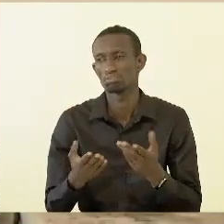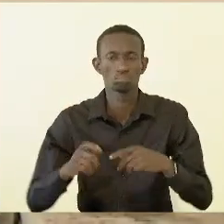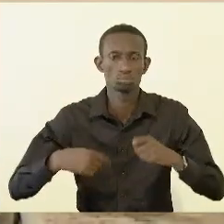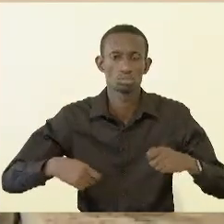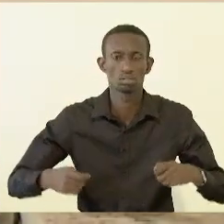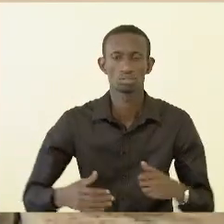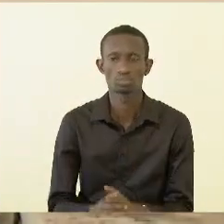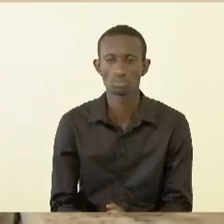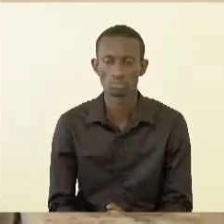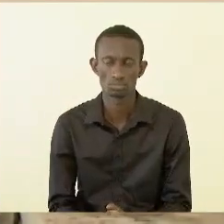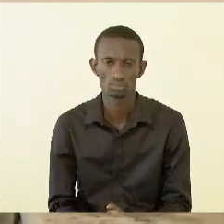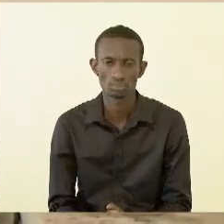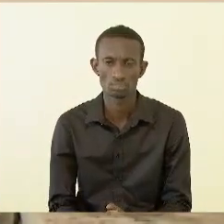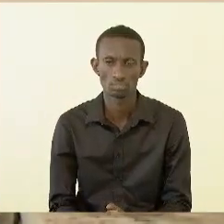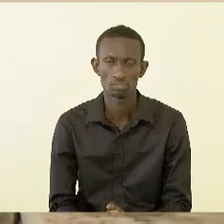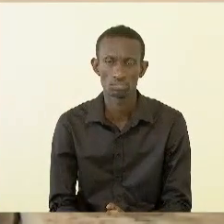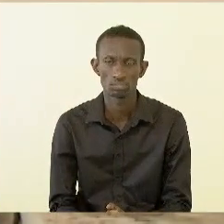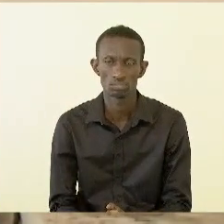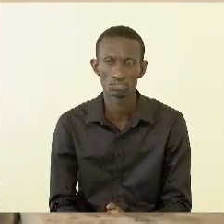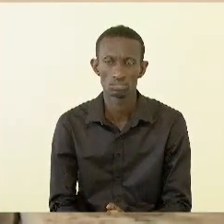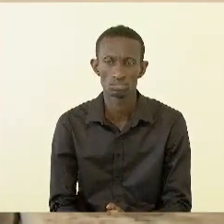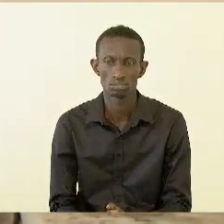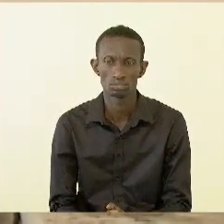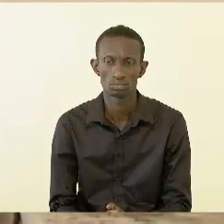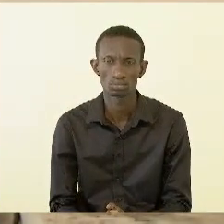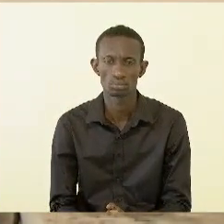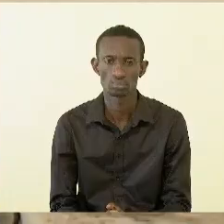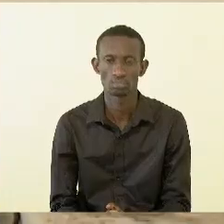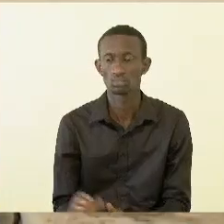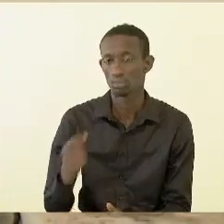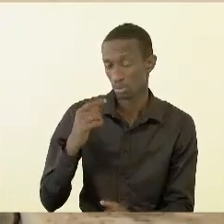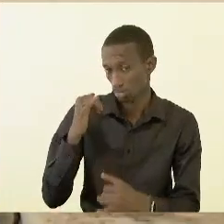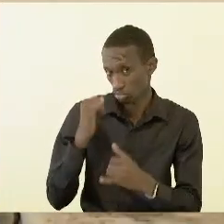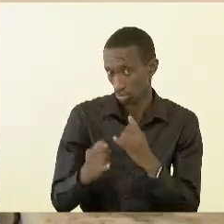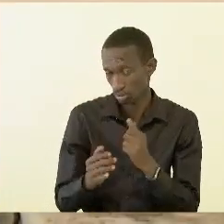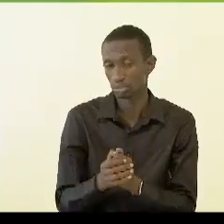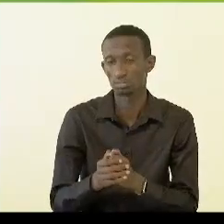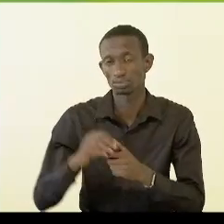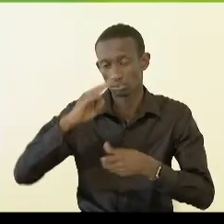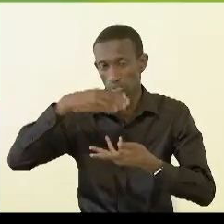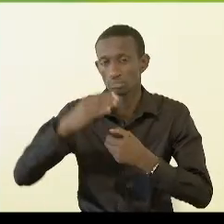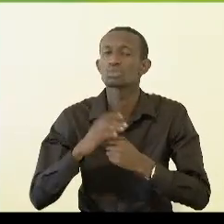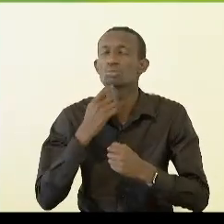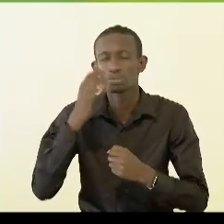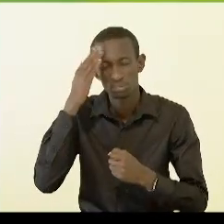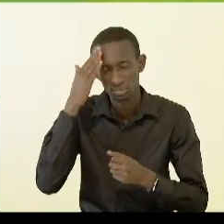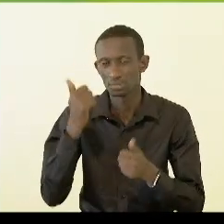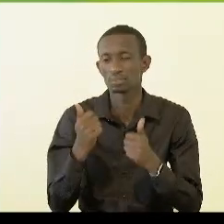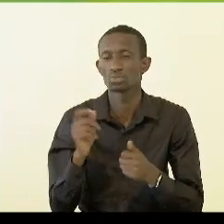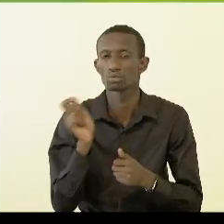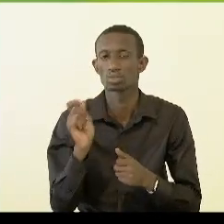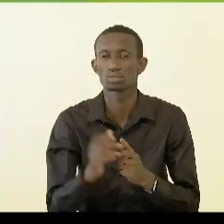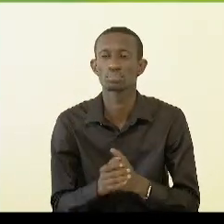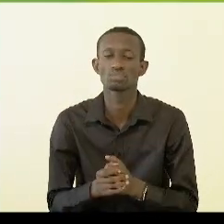they react? Those are the chemical properties. And by the end of this lesson, we should be able to write